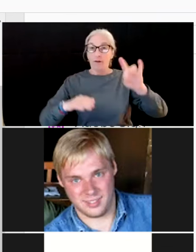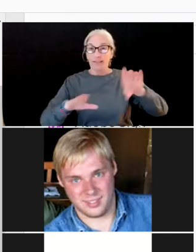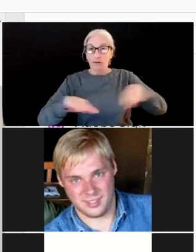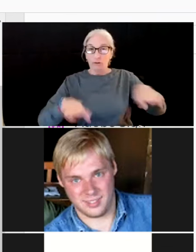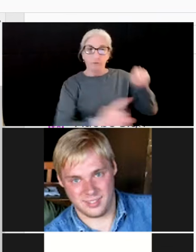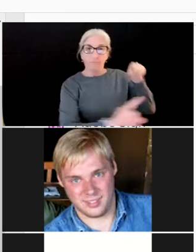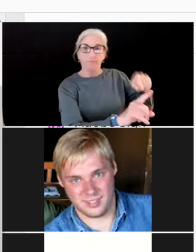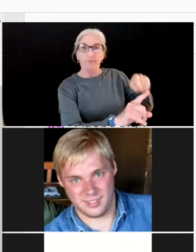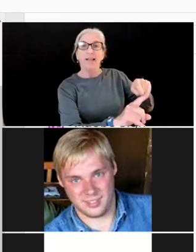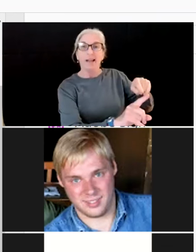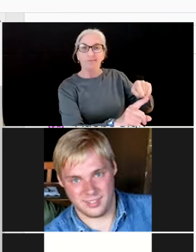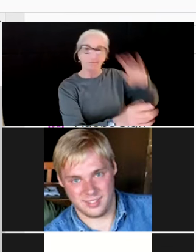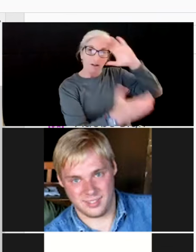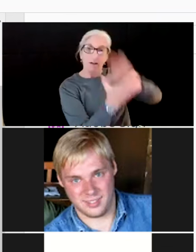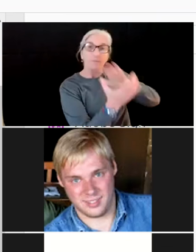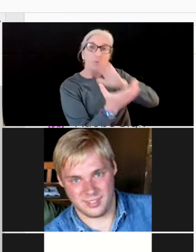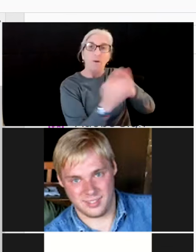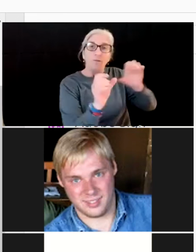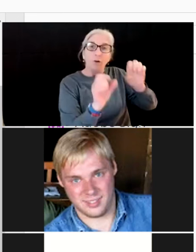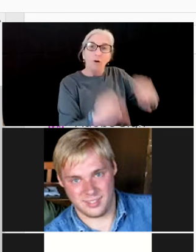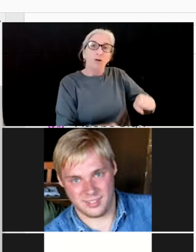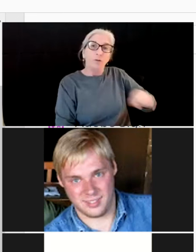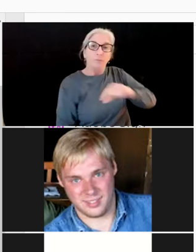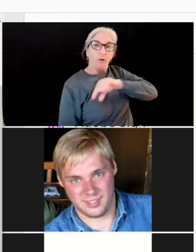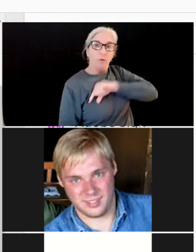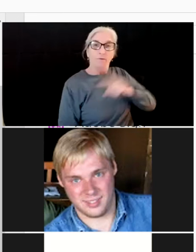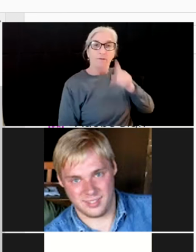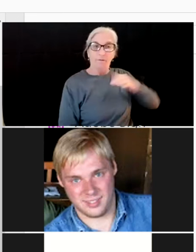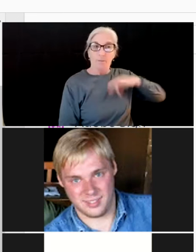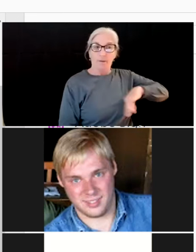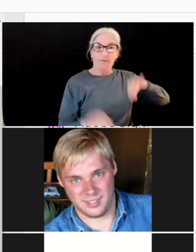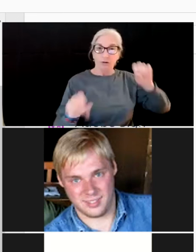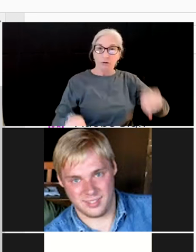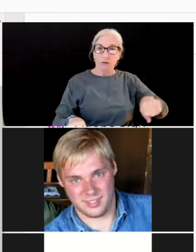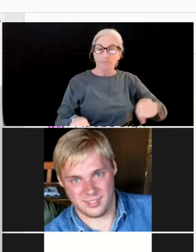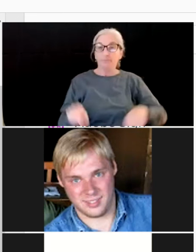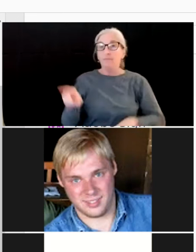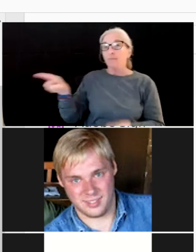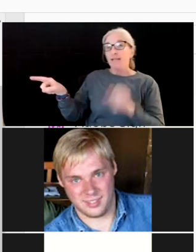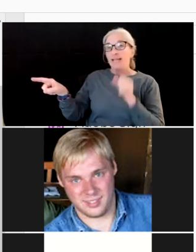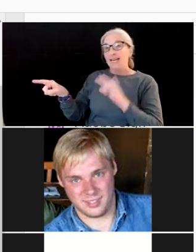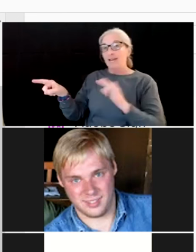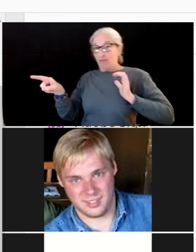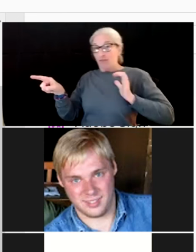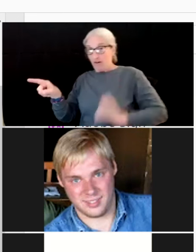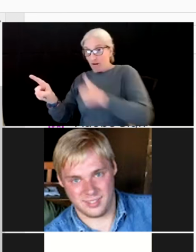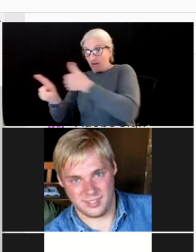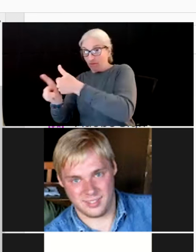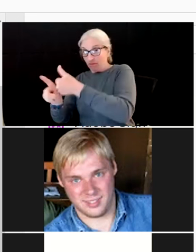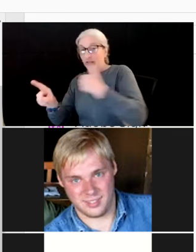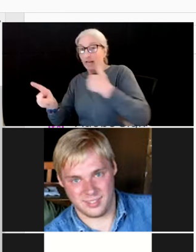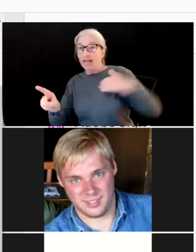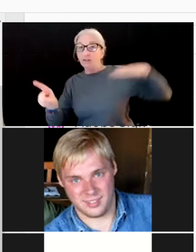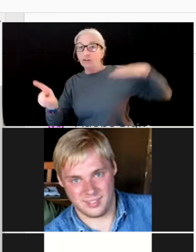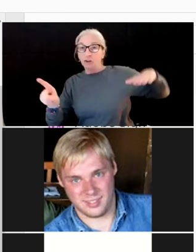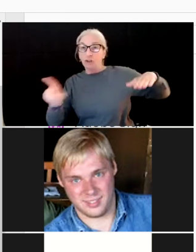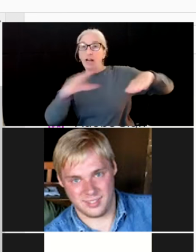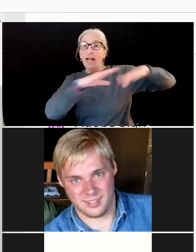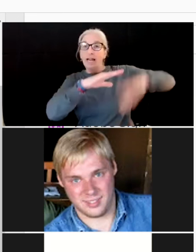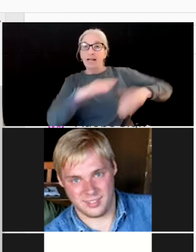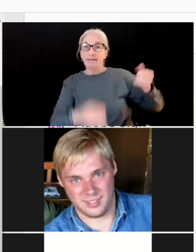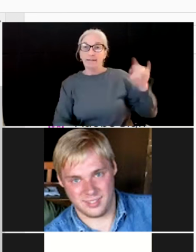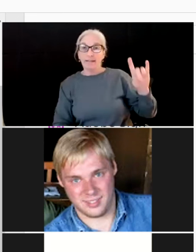benefits. If the client has a dependent under the age of 18 that's still in